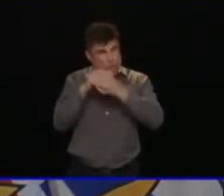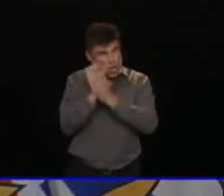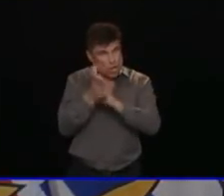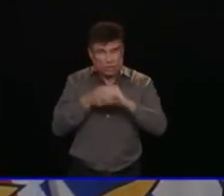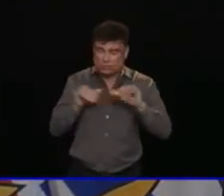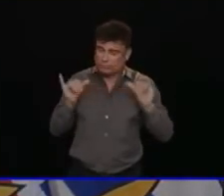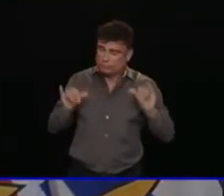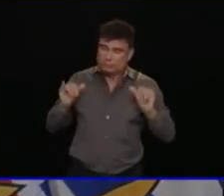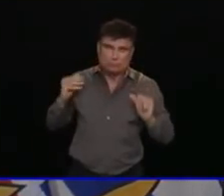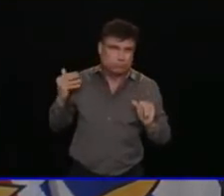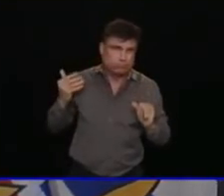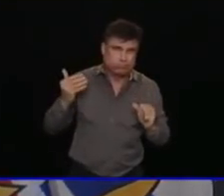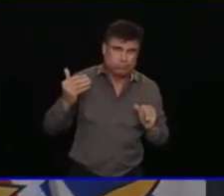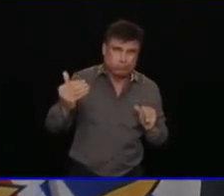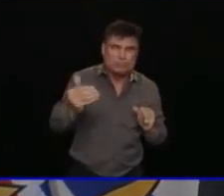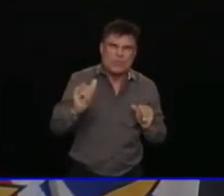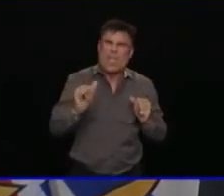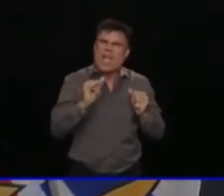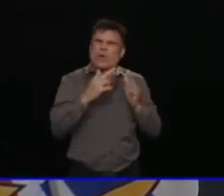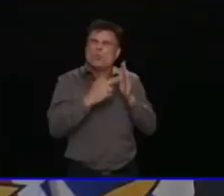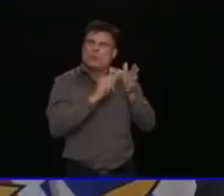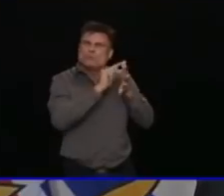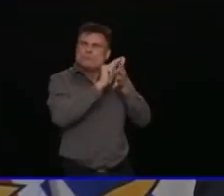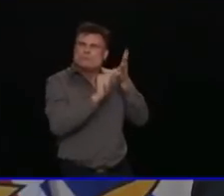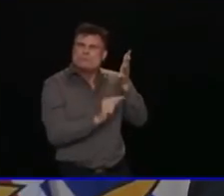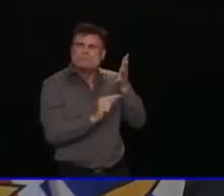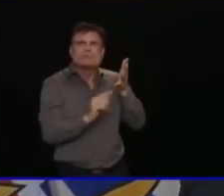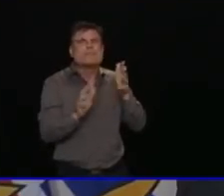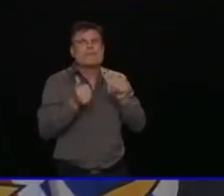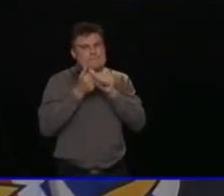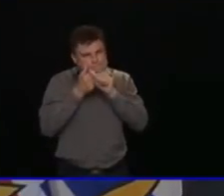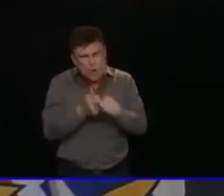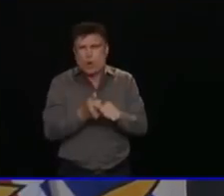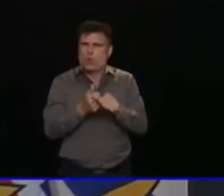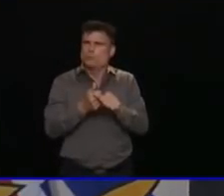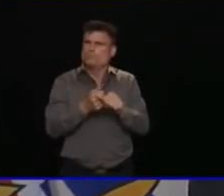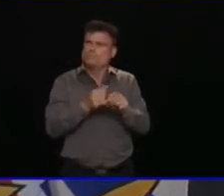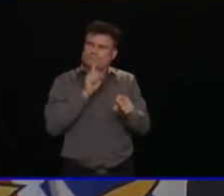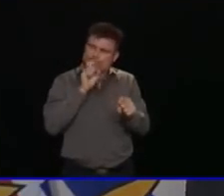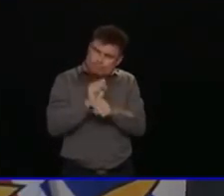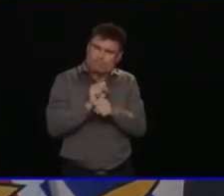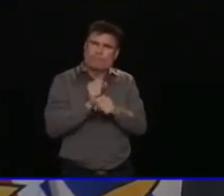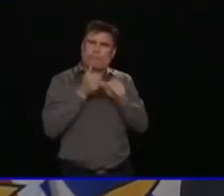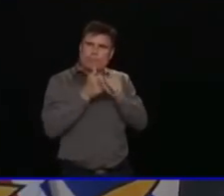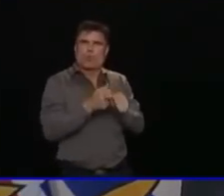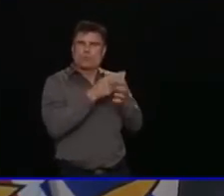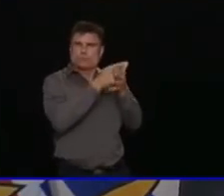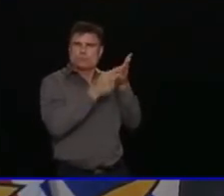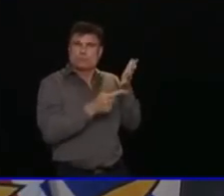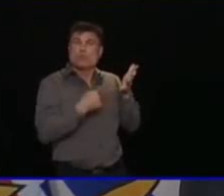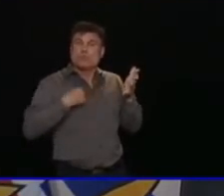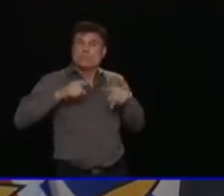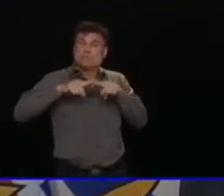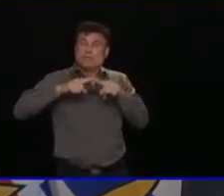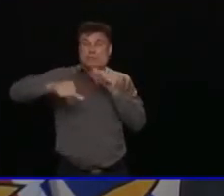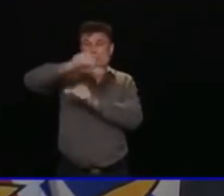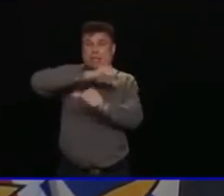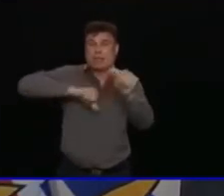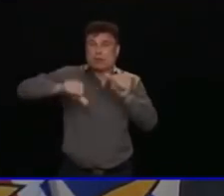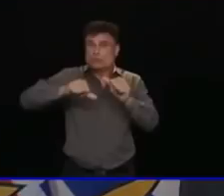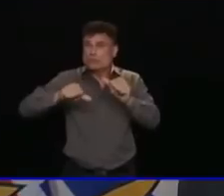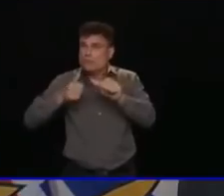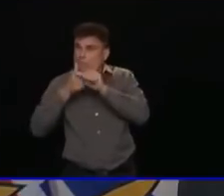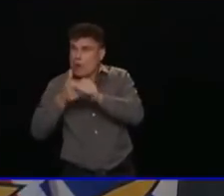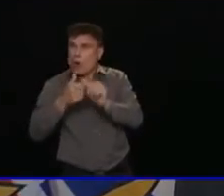effort to stop the spread. We're counting on each other because that has made all the difference, and we will continue to need to make